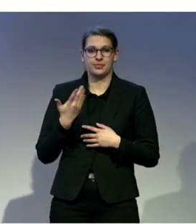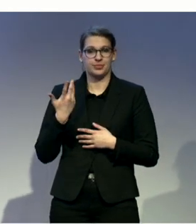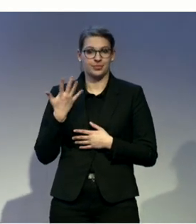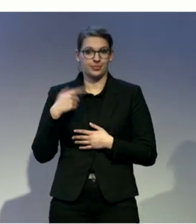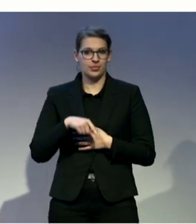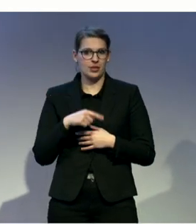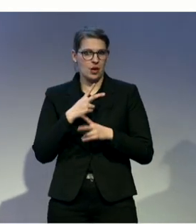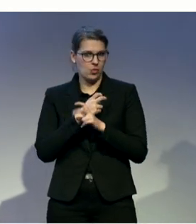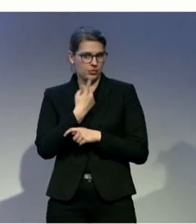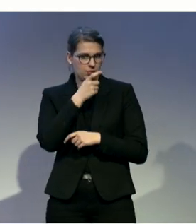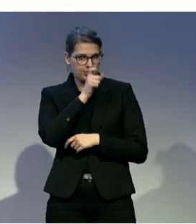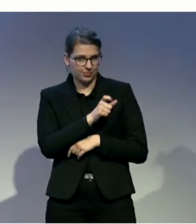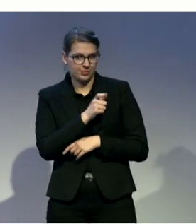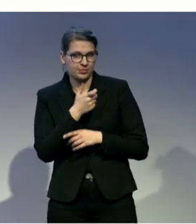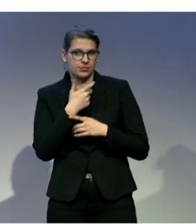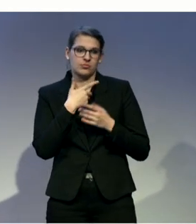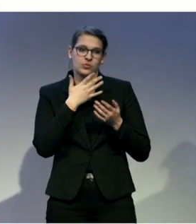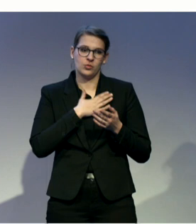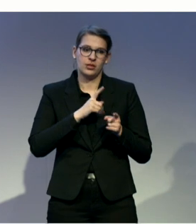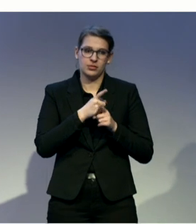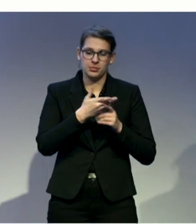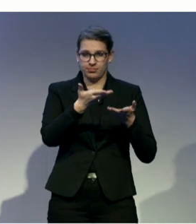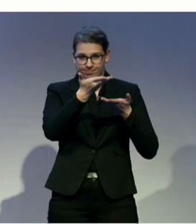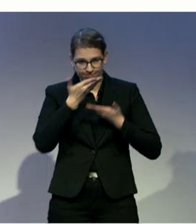idea. My last slide was